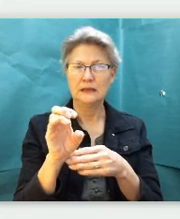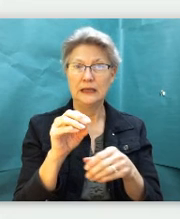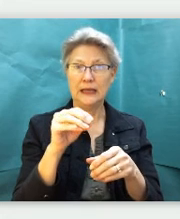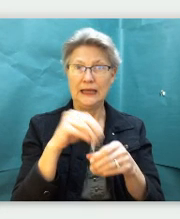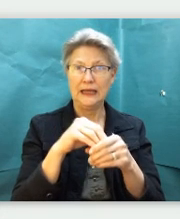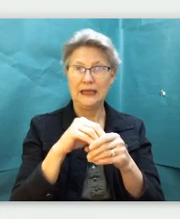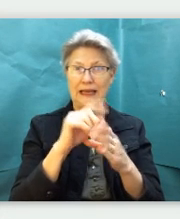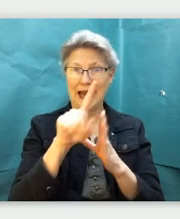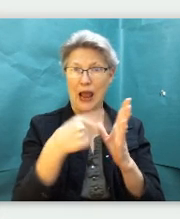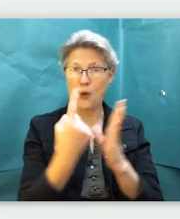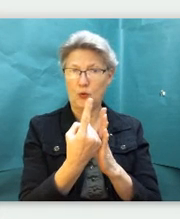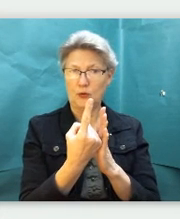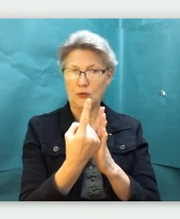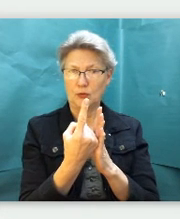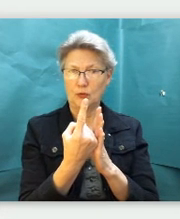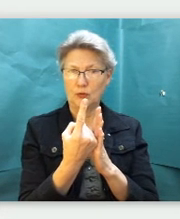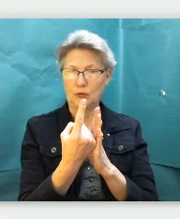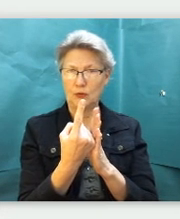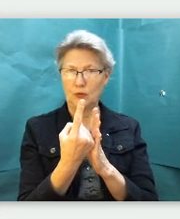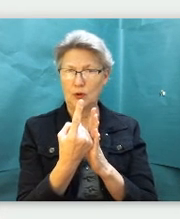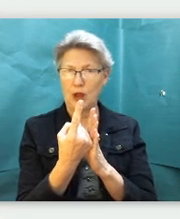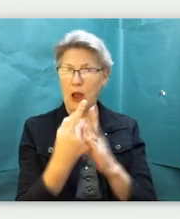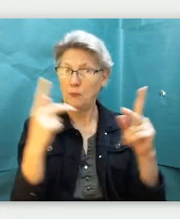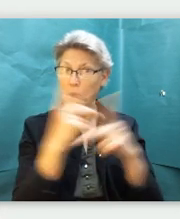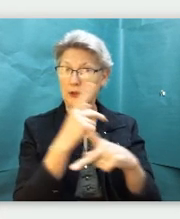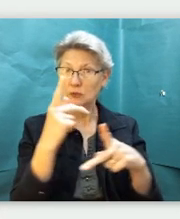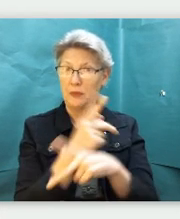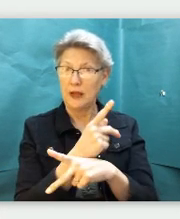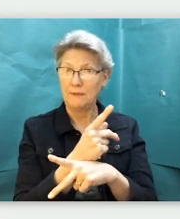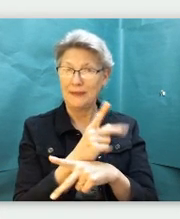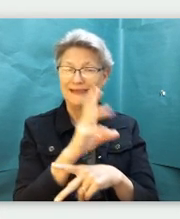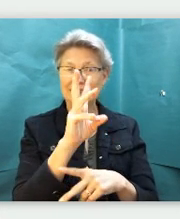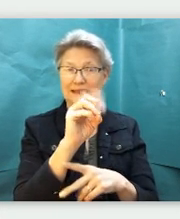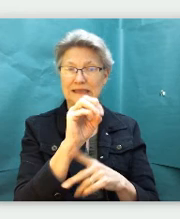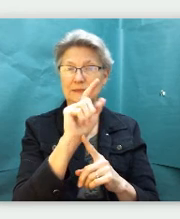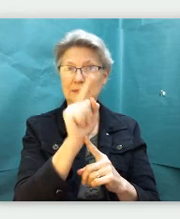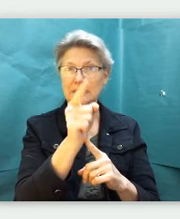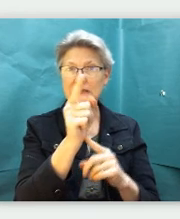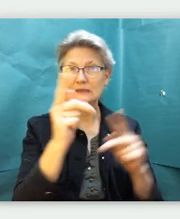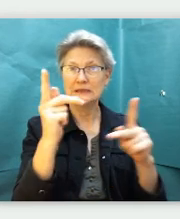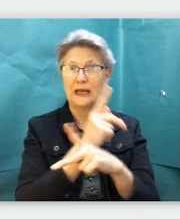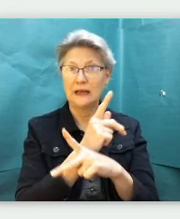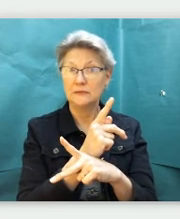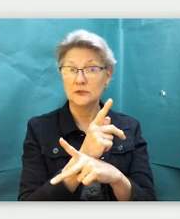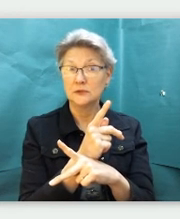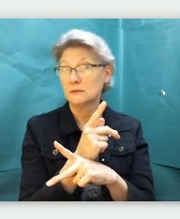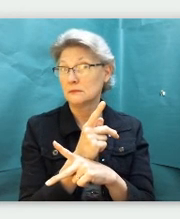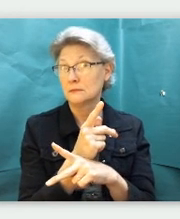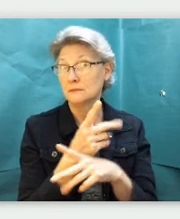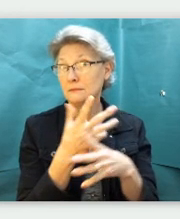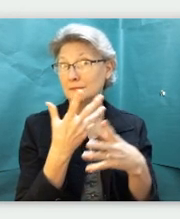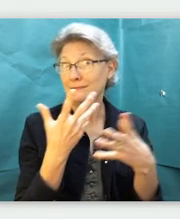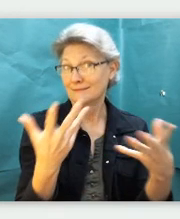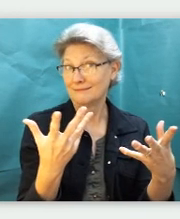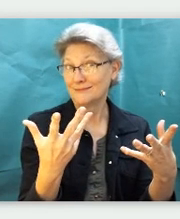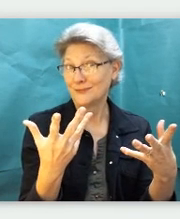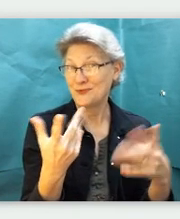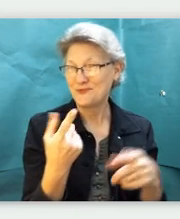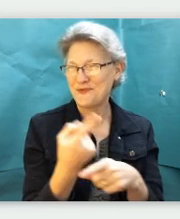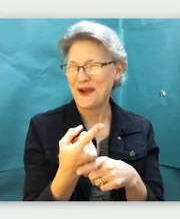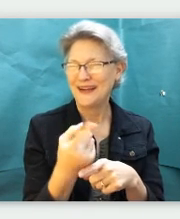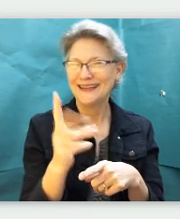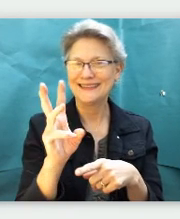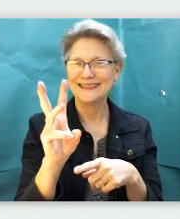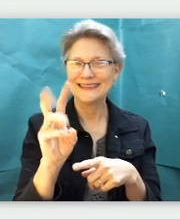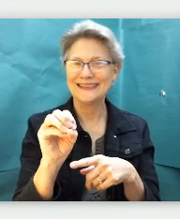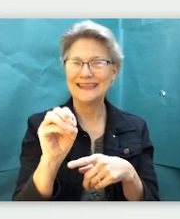in an hour, I would multiply my 60 minutes by, that's right,